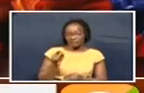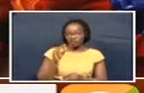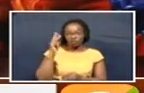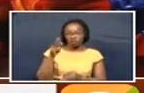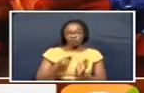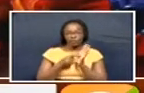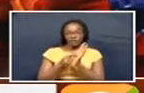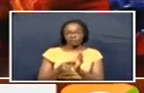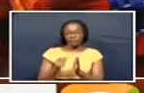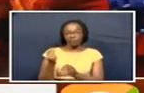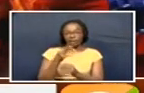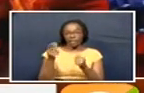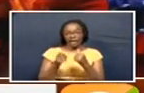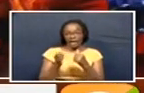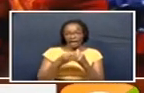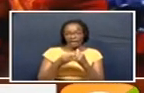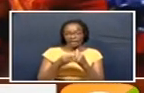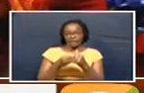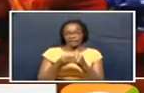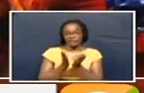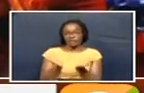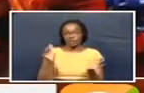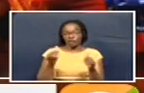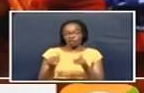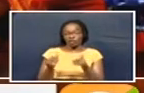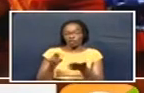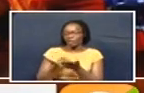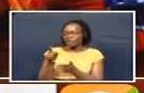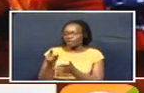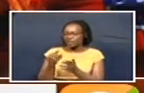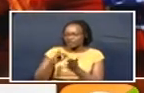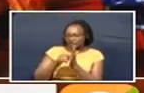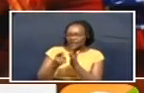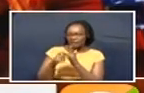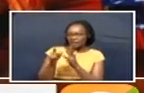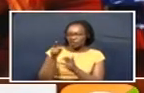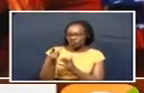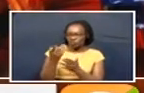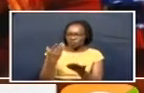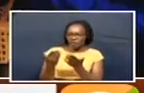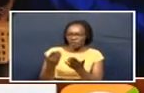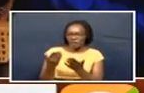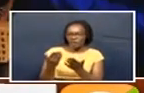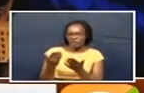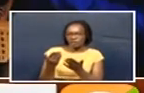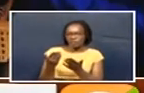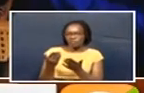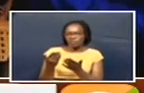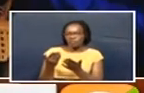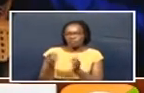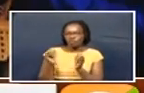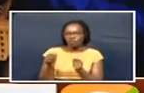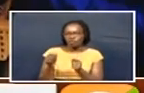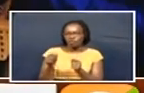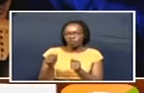determined come the August polls, is this just the beginning for you? Are we probably going to see Susan Kihika eyeing